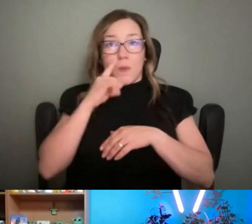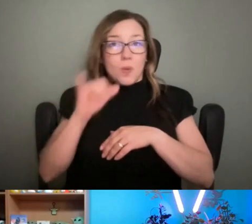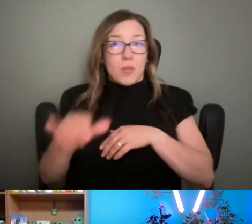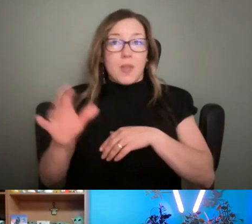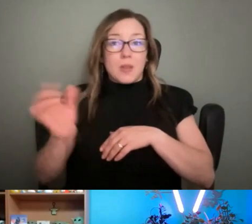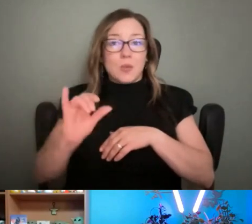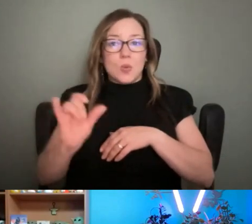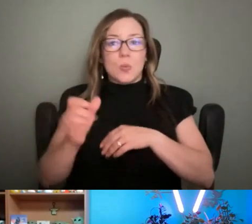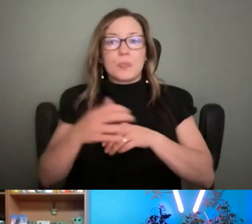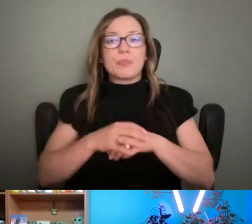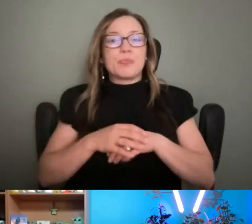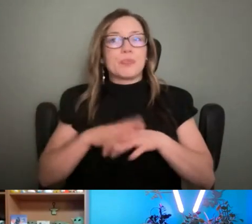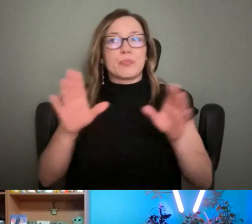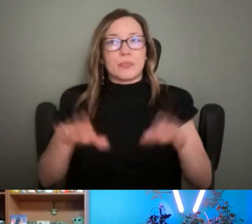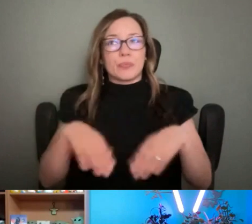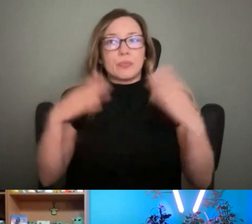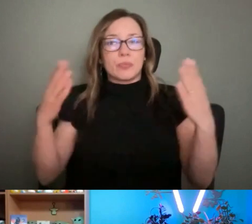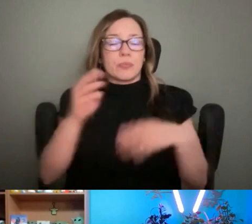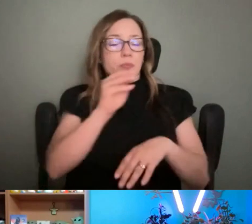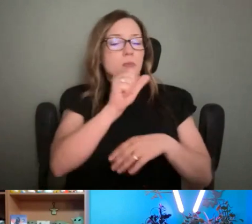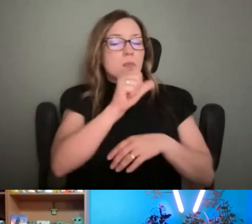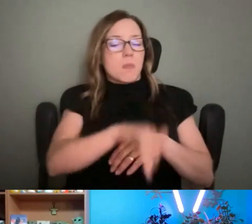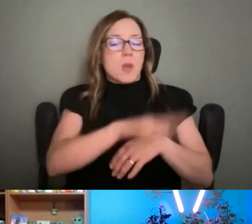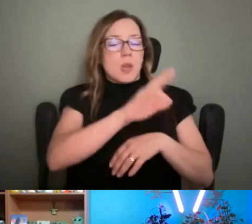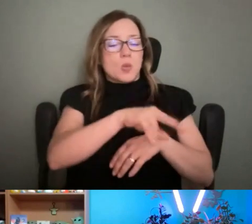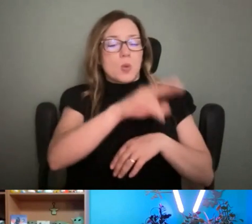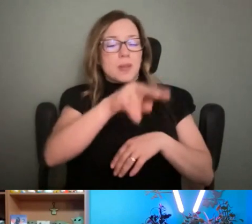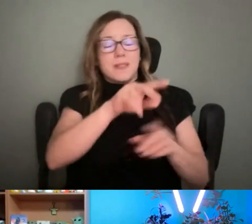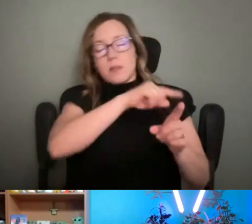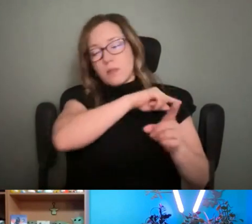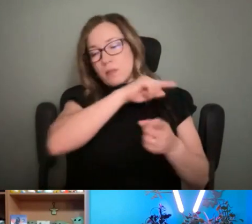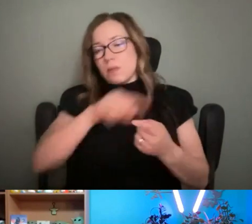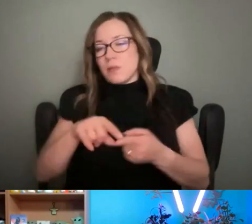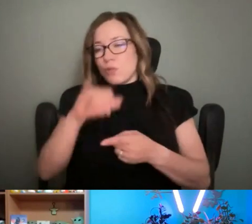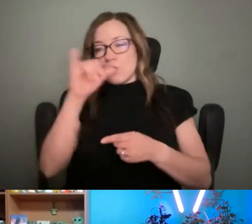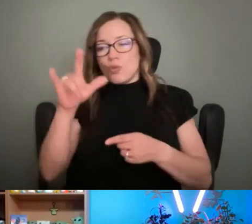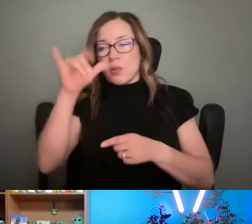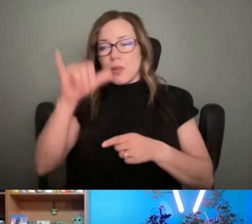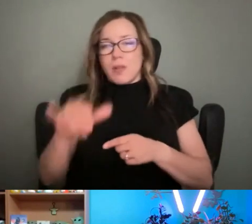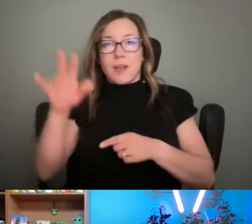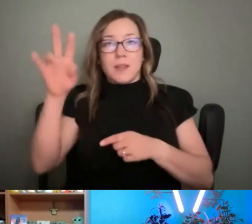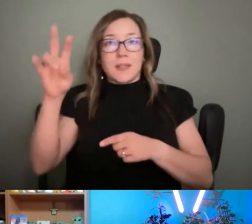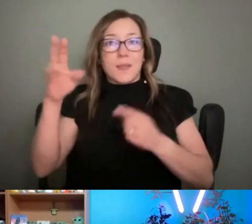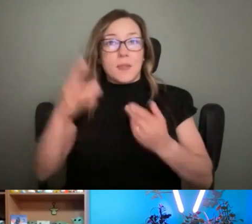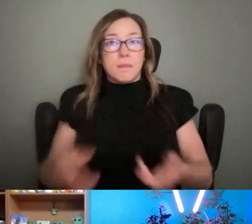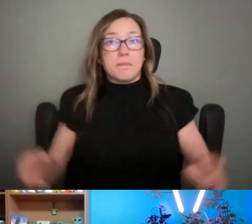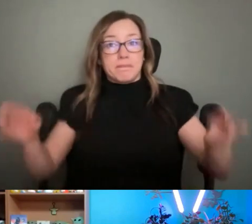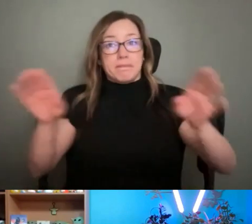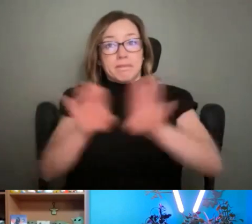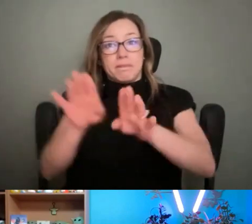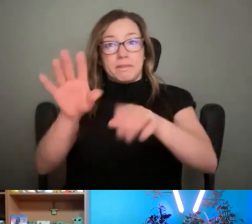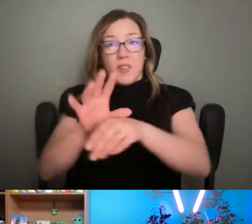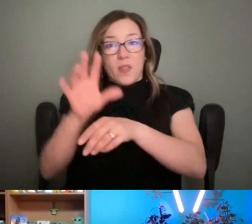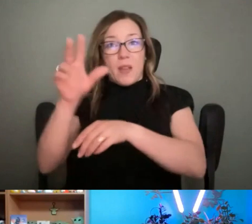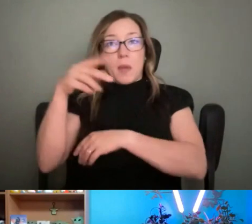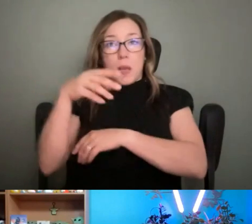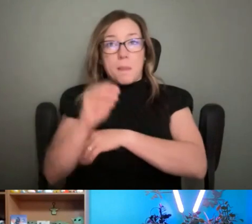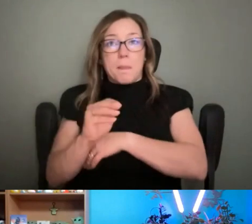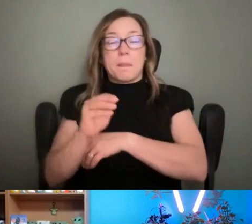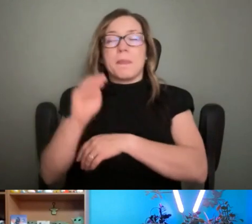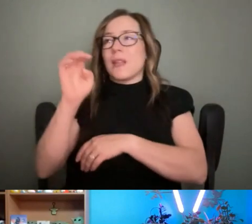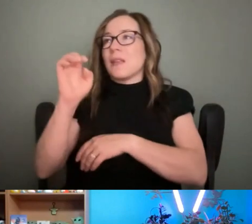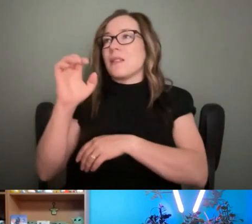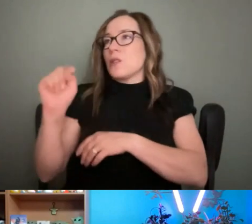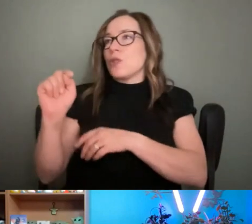So the portal will be open from May 22nd to July 7th. It will close promptly at 5 p.m. Eastern time on